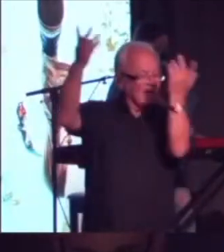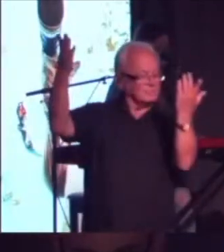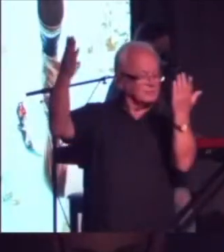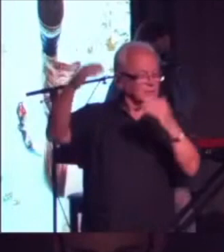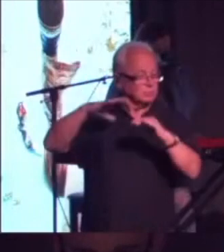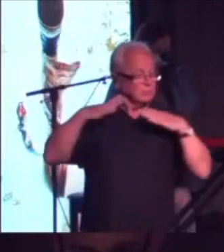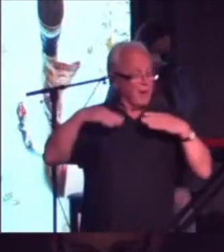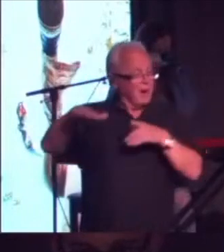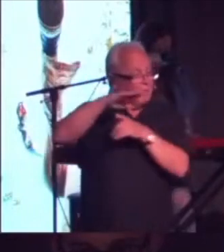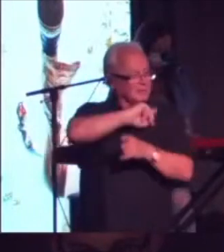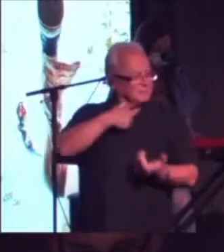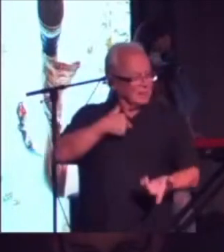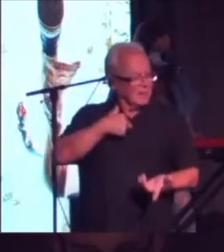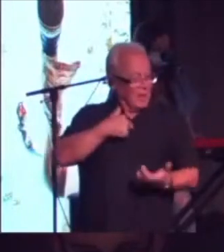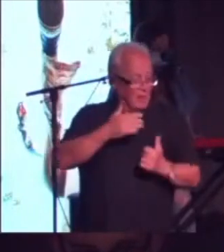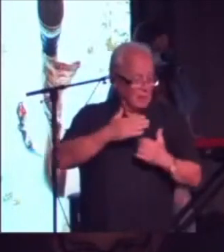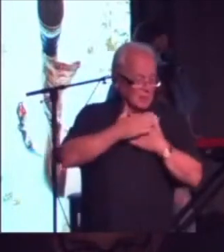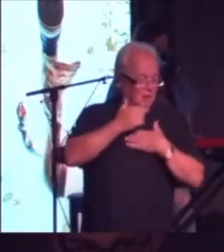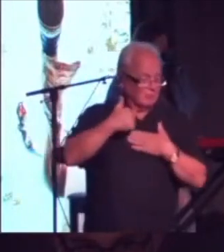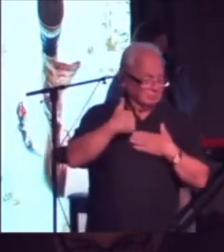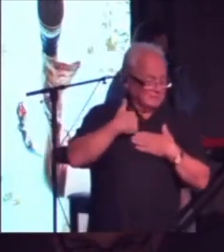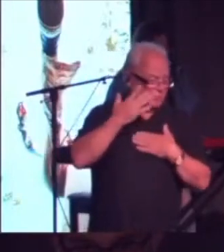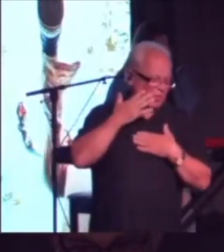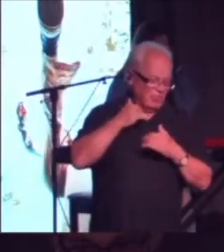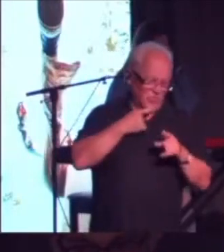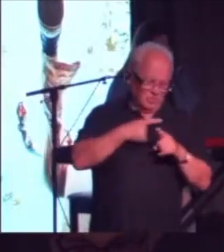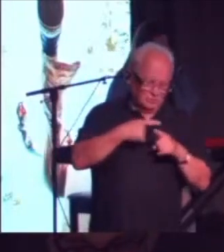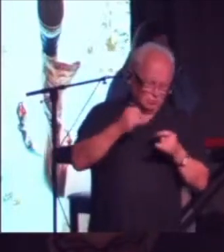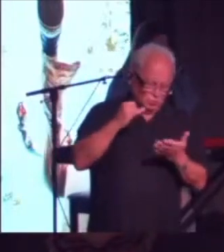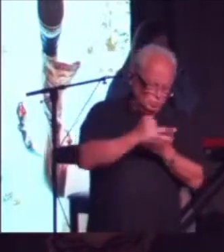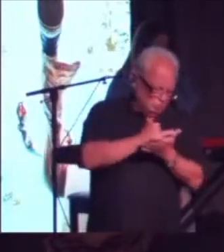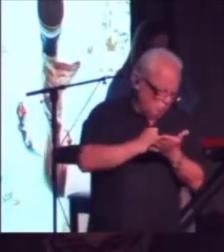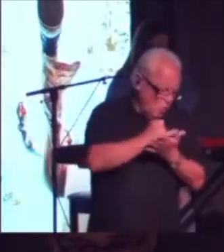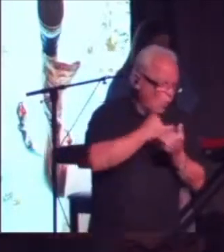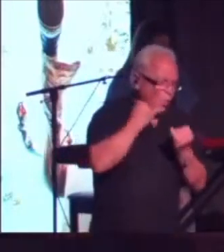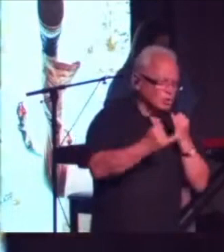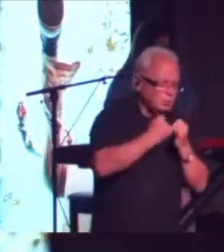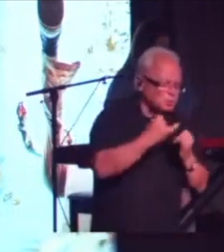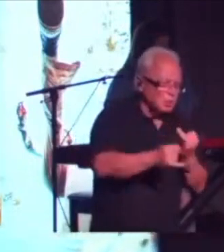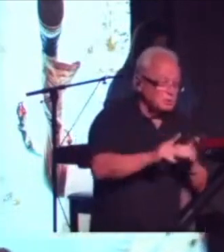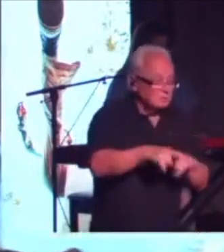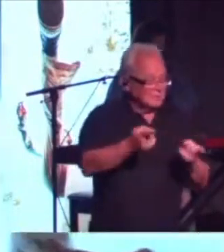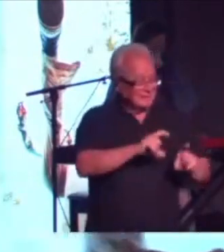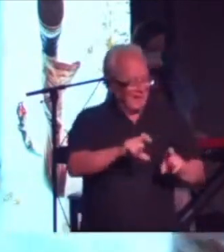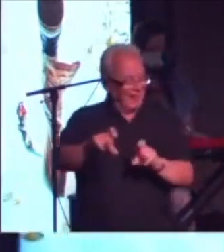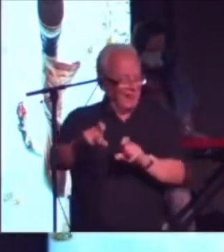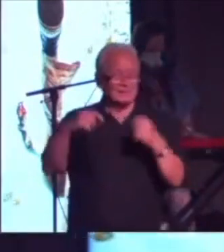Loved us at the worst, celebrate us at the best. He's the one who walks in when the whole world has gone out.